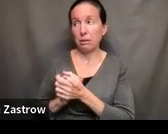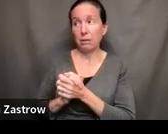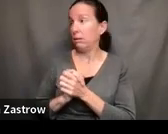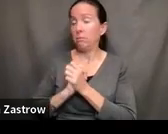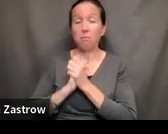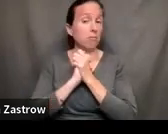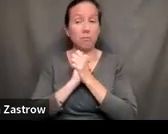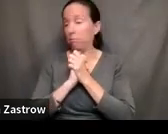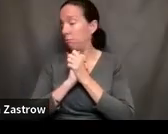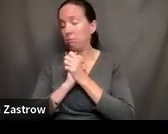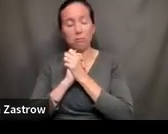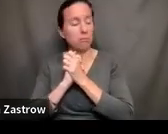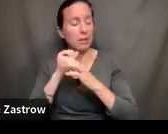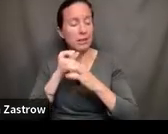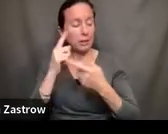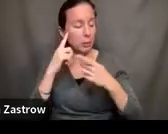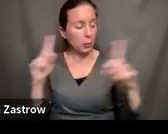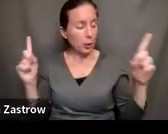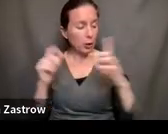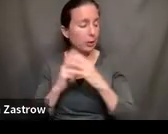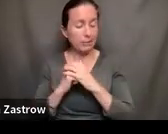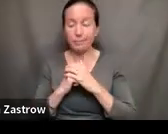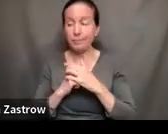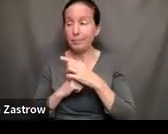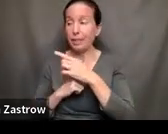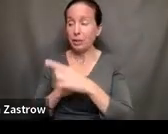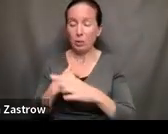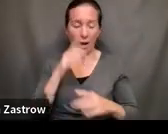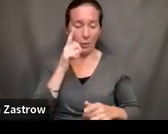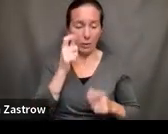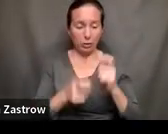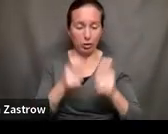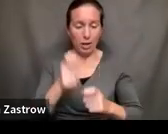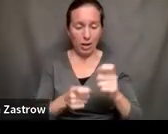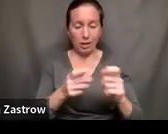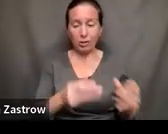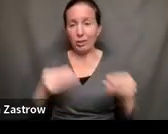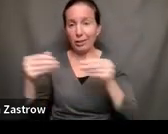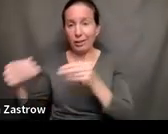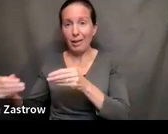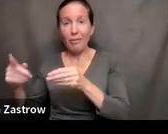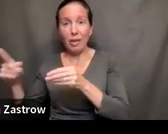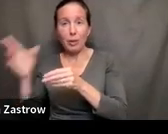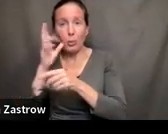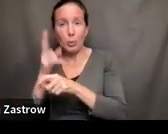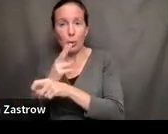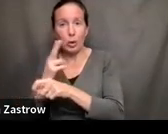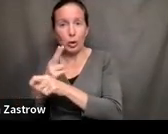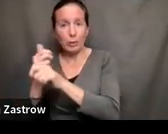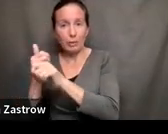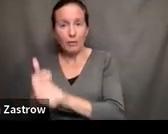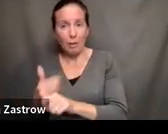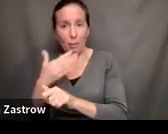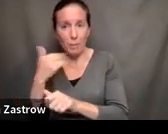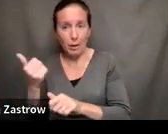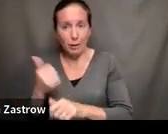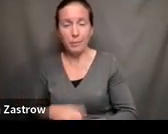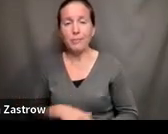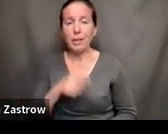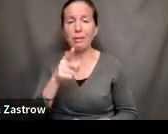that it will make sense to them and I could still get what I need, that kind of thing. But this would be the most